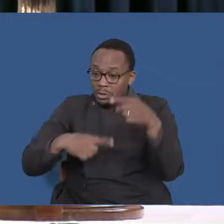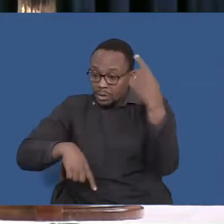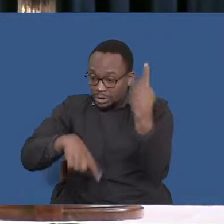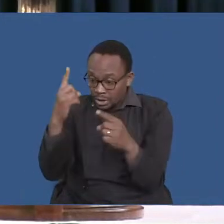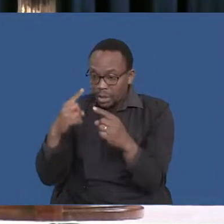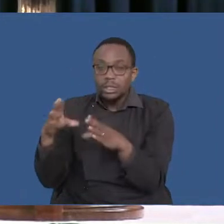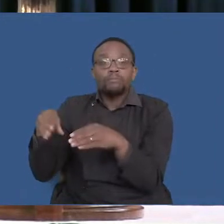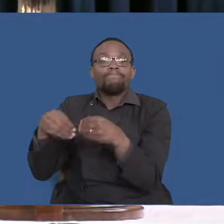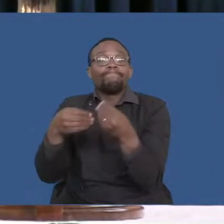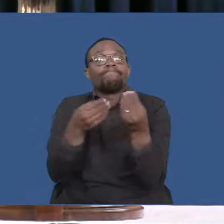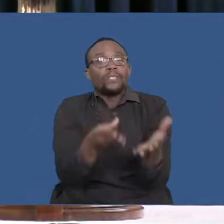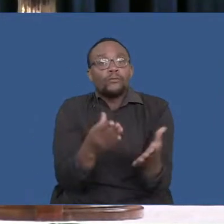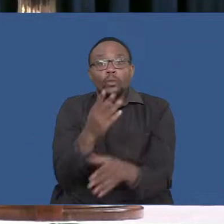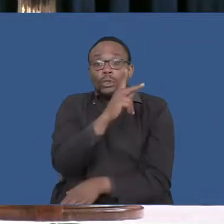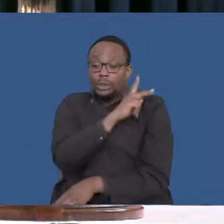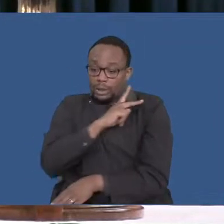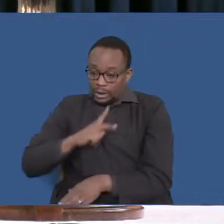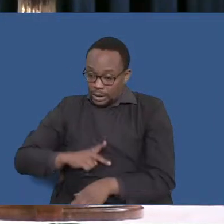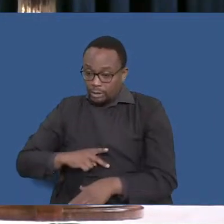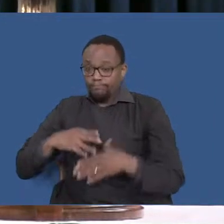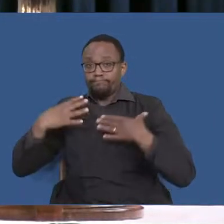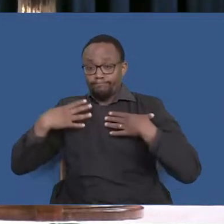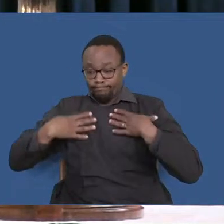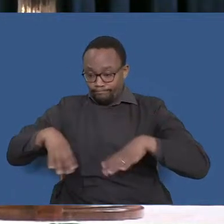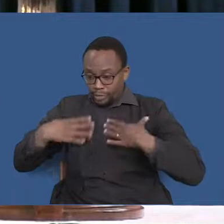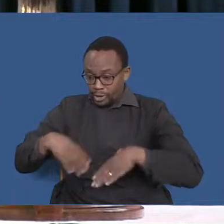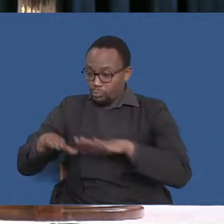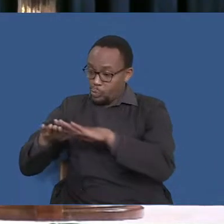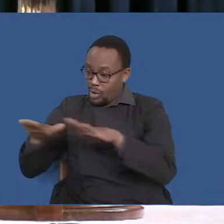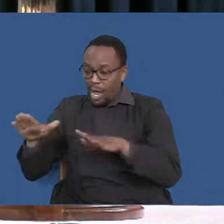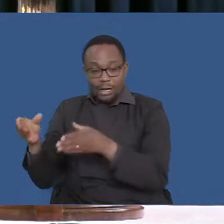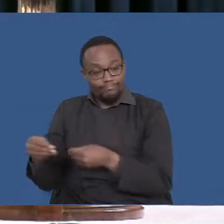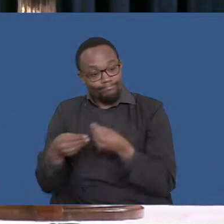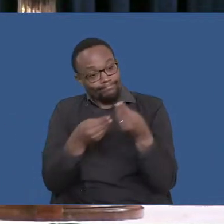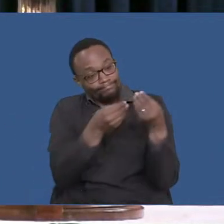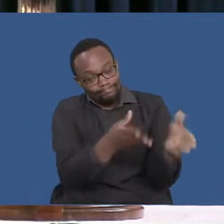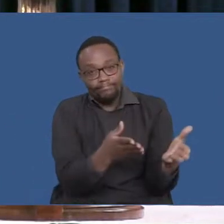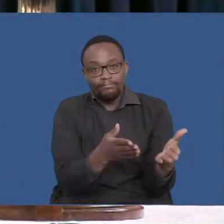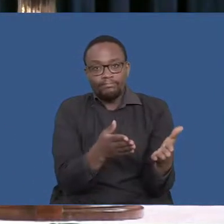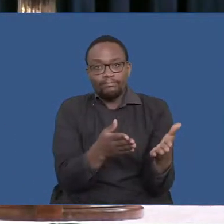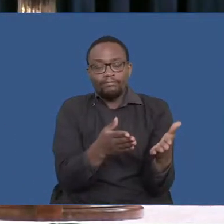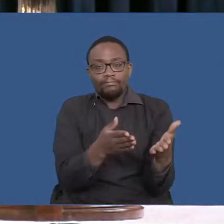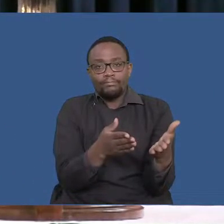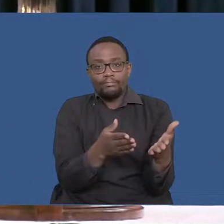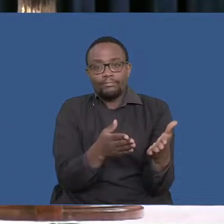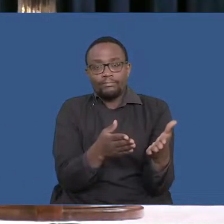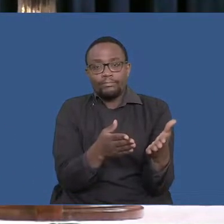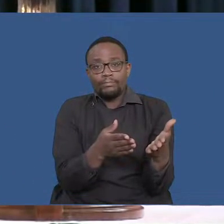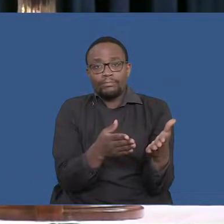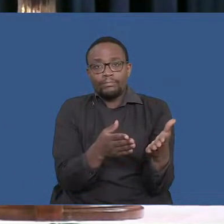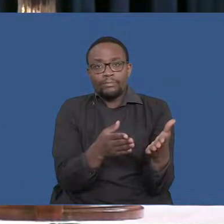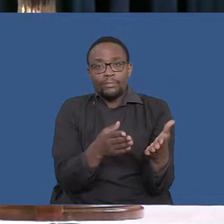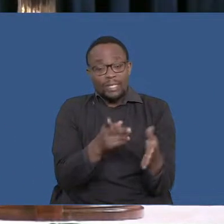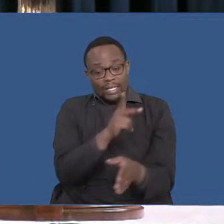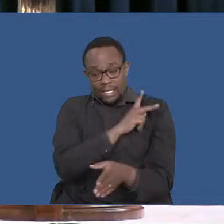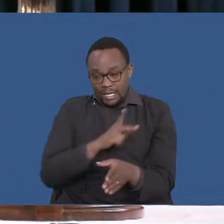the king of Ai and his people and the city and his land. And you shall do to Ai as the king and her king as you